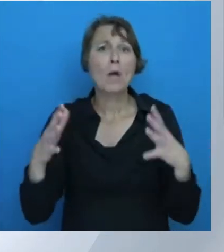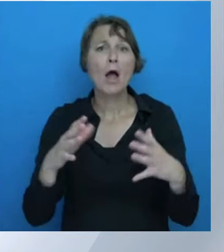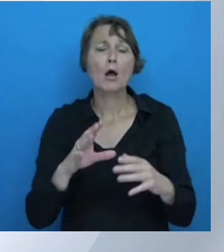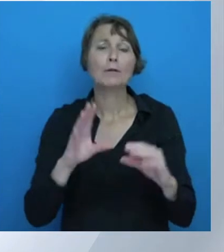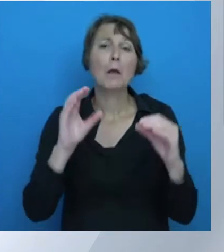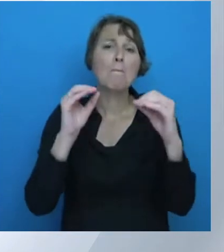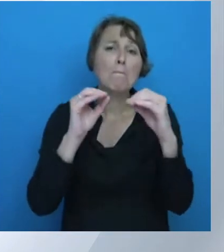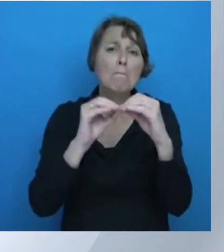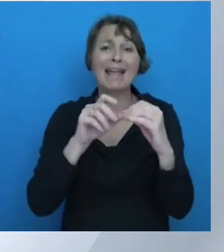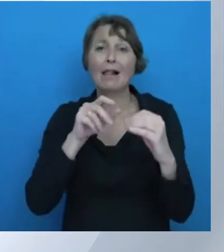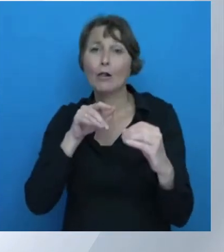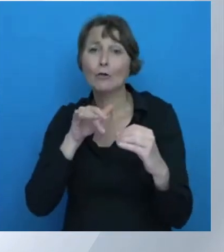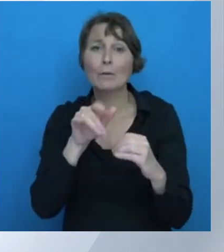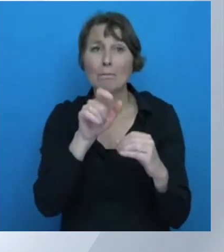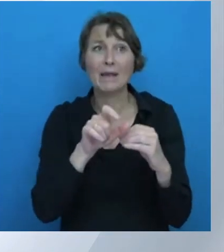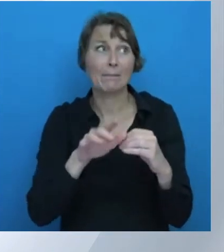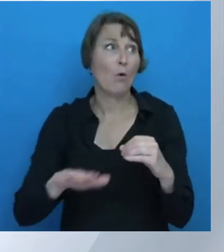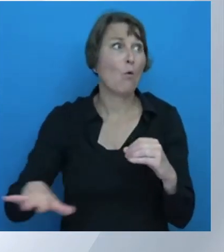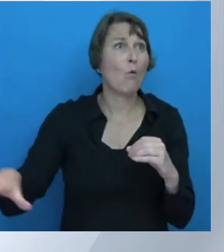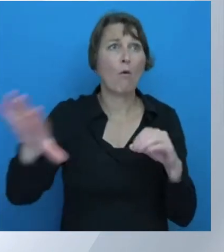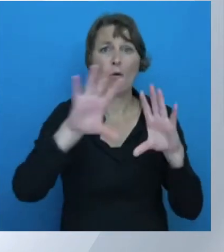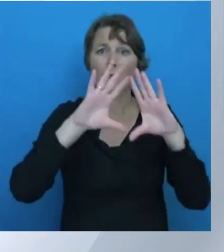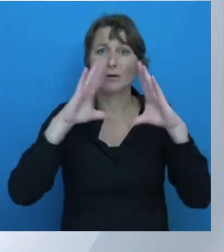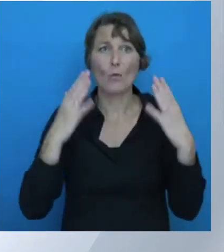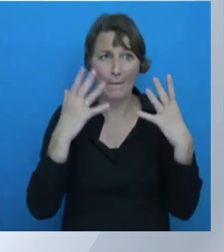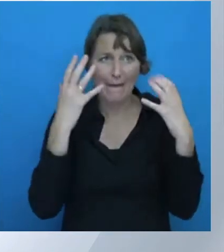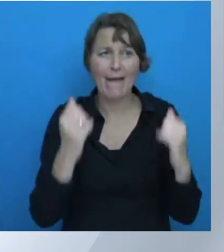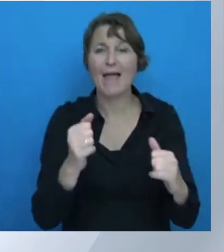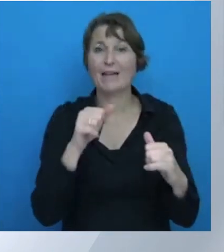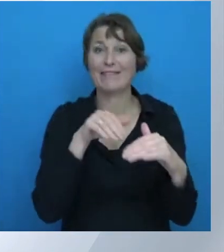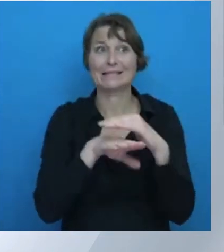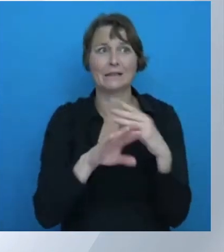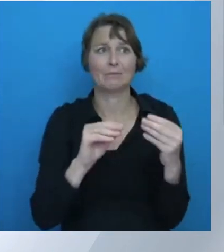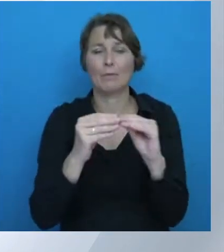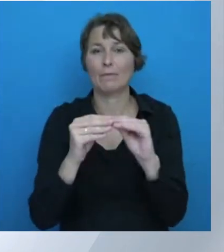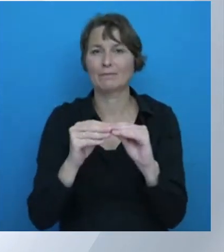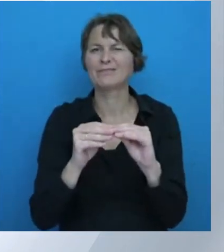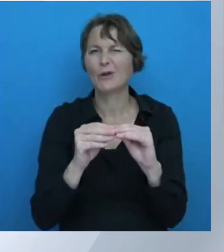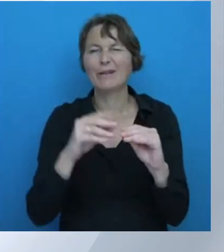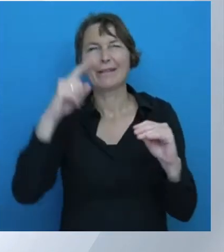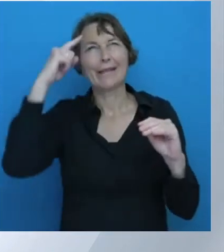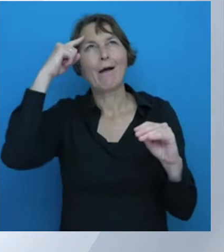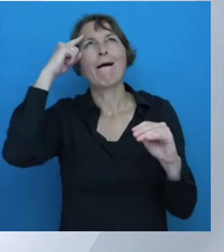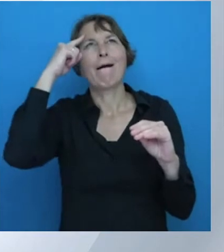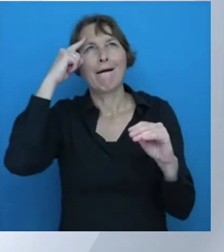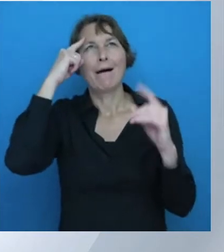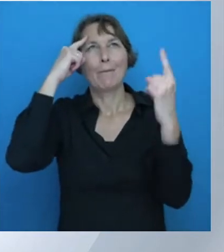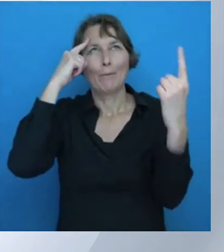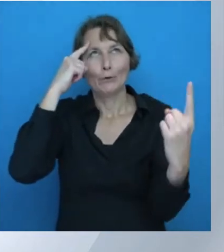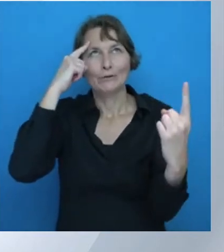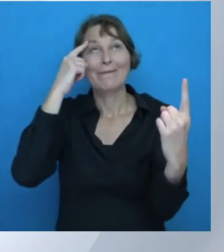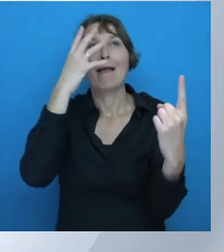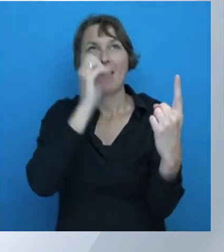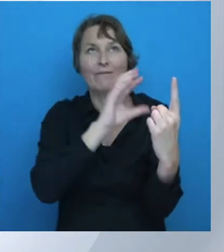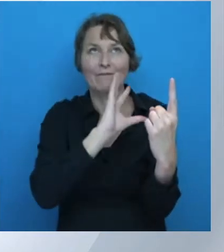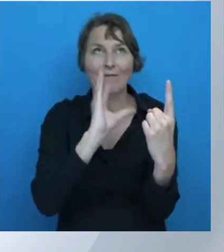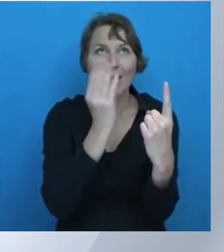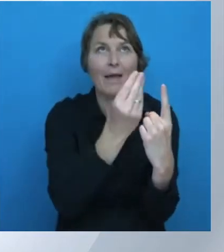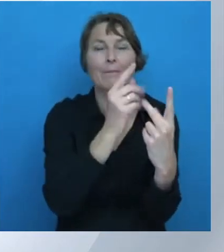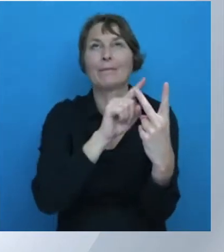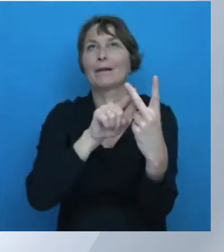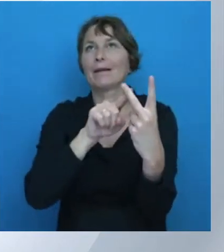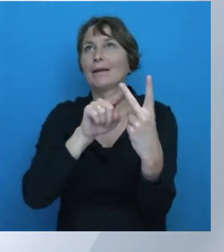accessibility requirements. When you take their friends and family who are heavily invested in their well-being, that's more than 3 billion people. Not catering